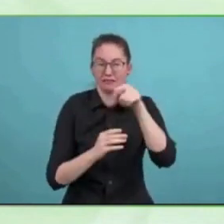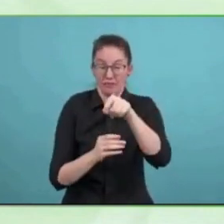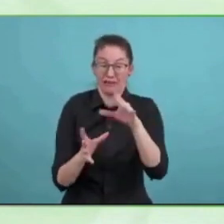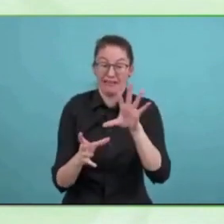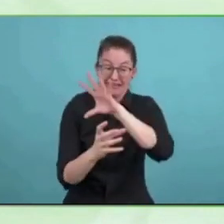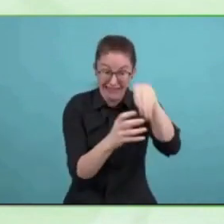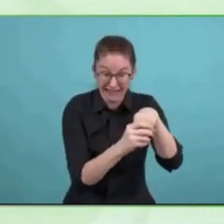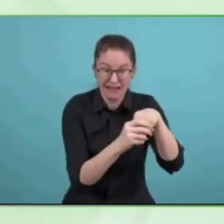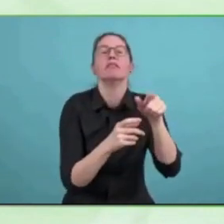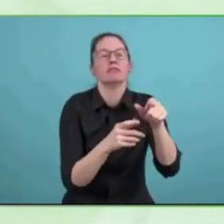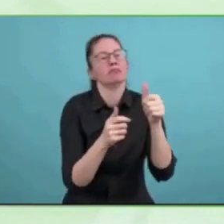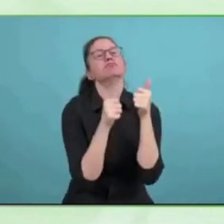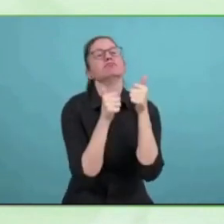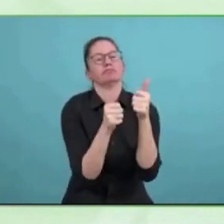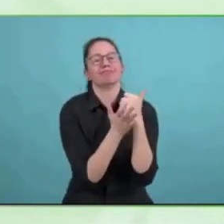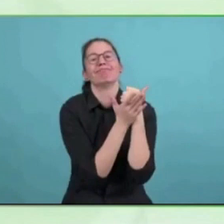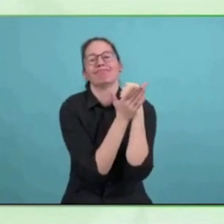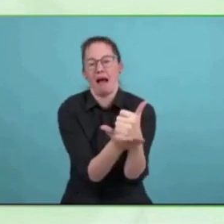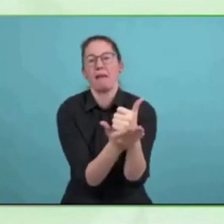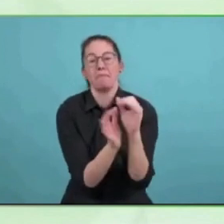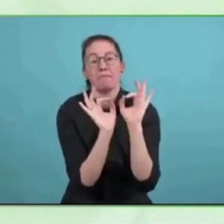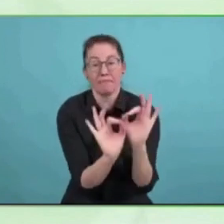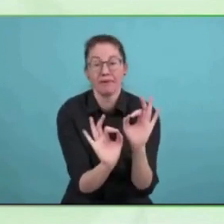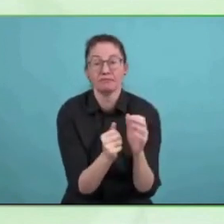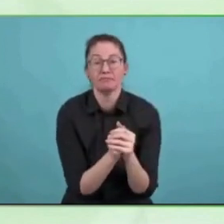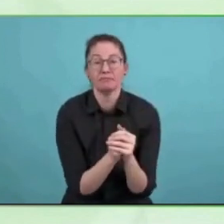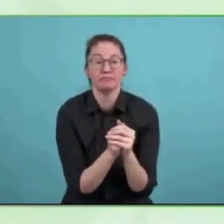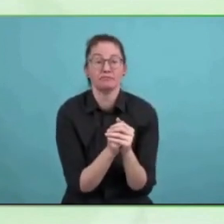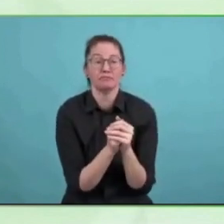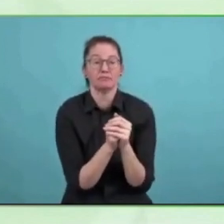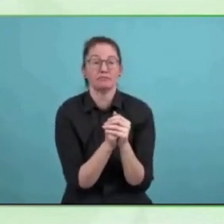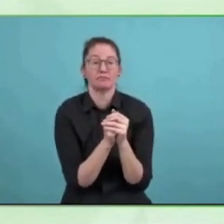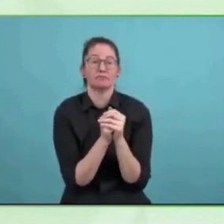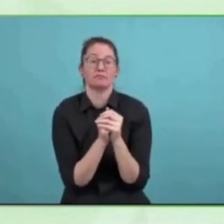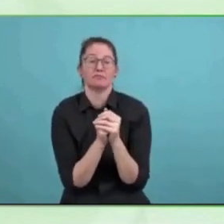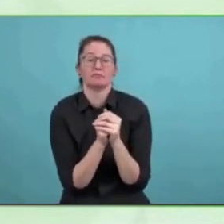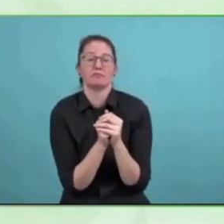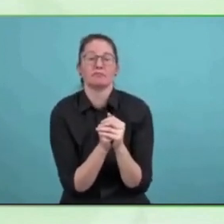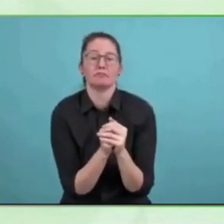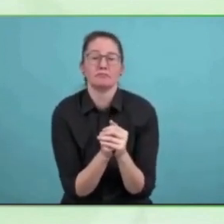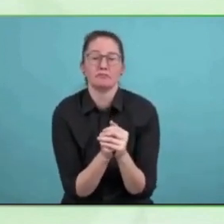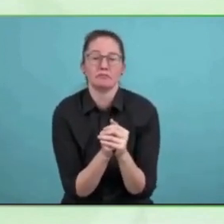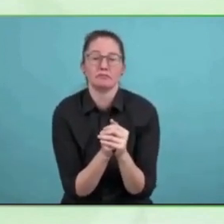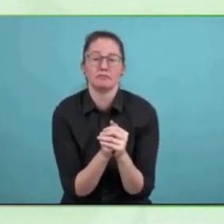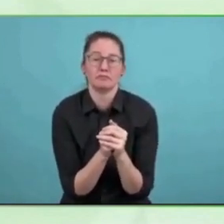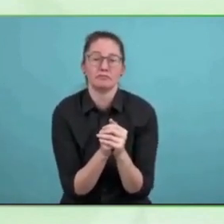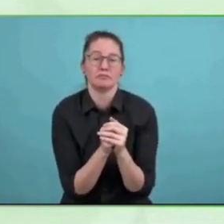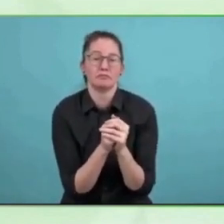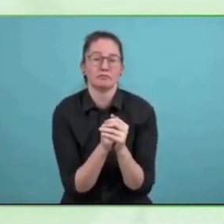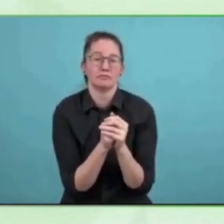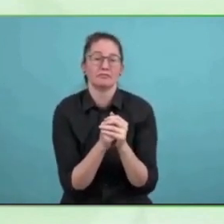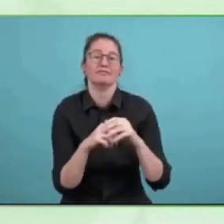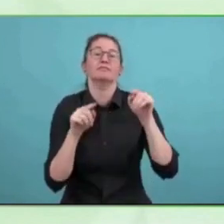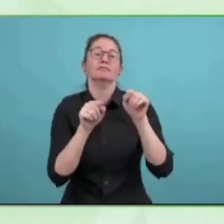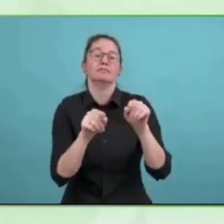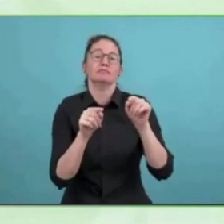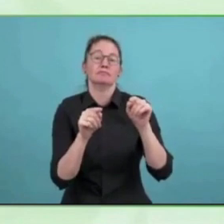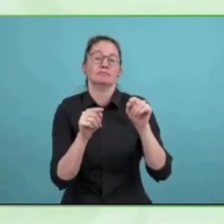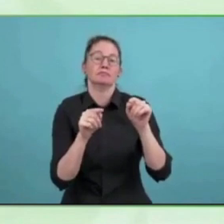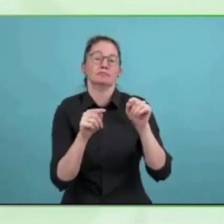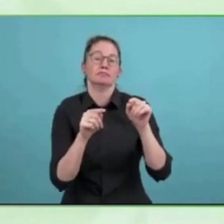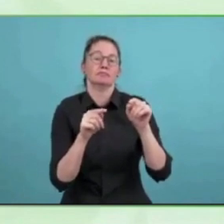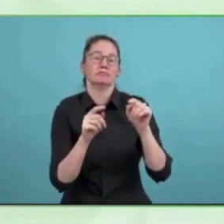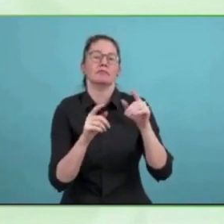colleagues or customers or community stakeholders. Absolutely essential. The second thing we did that I